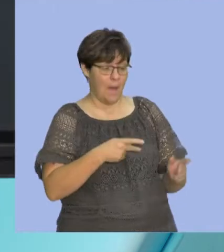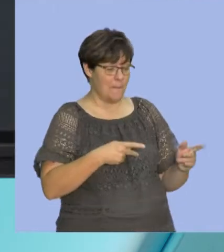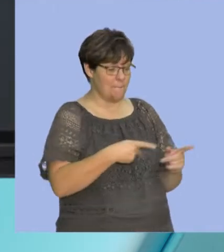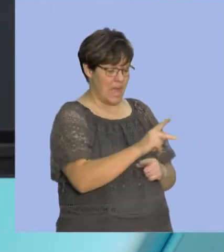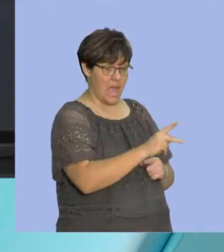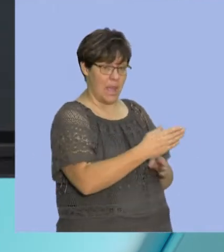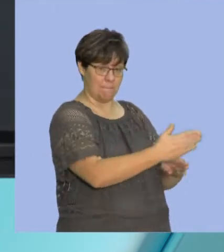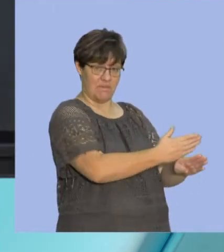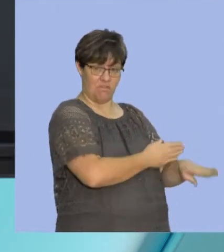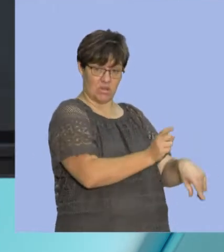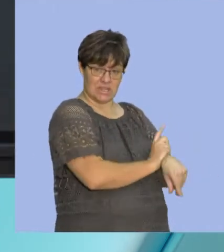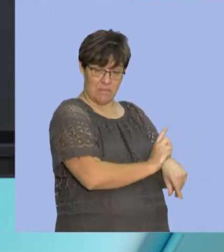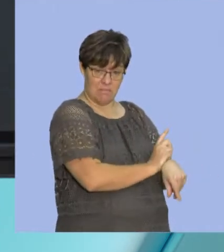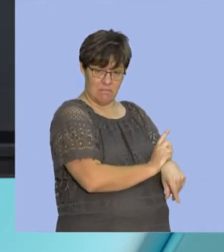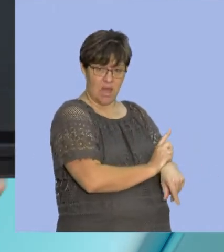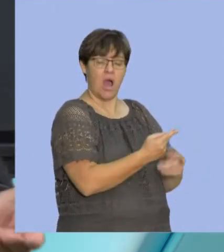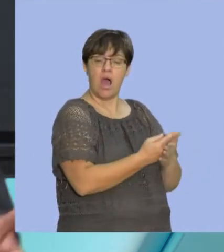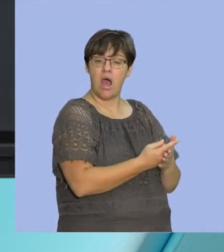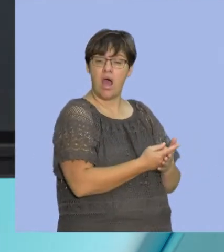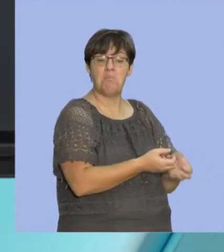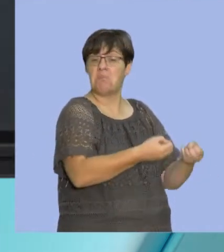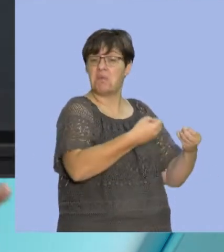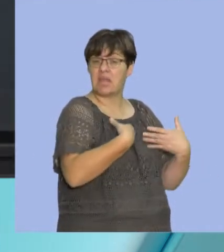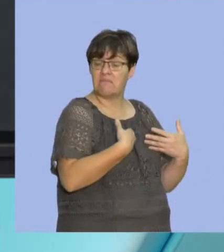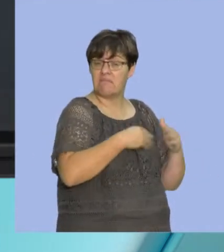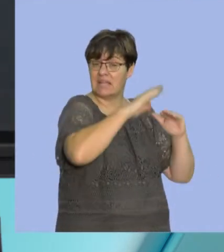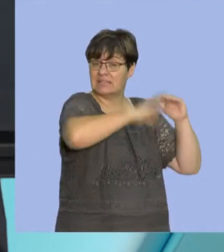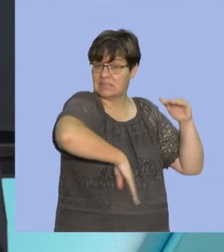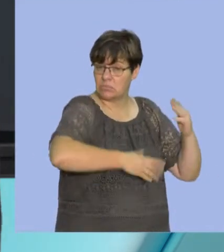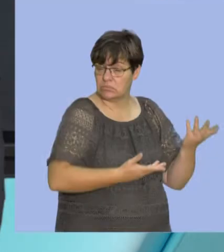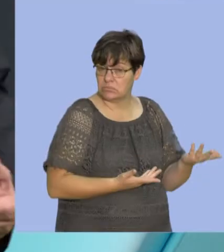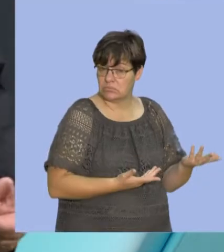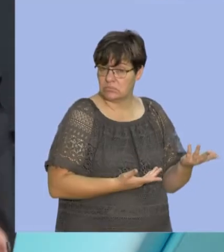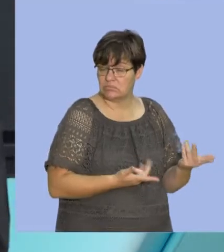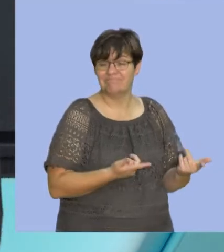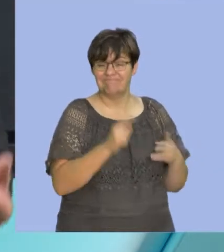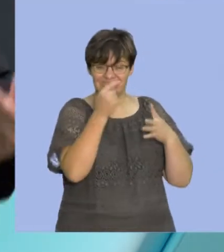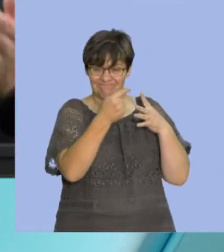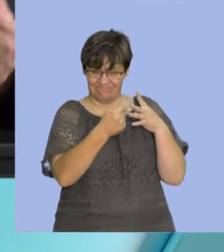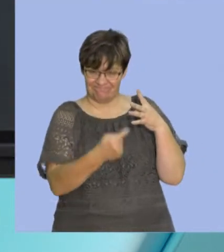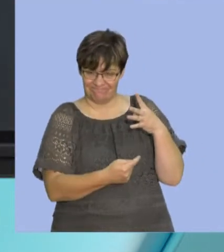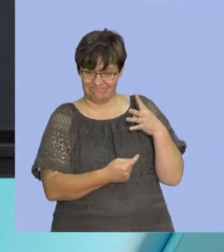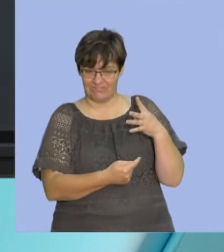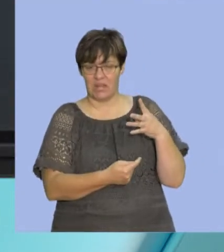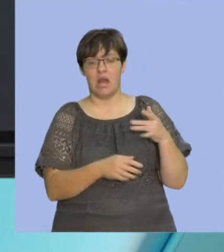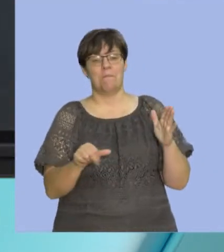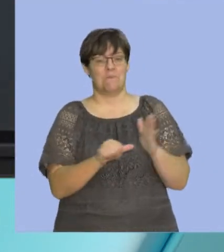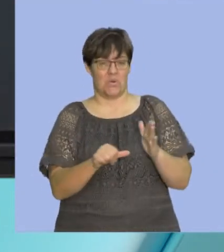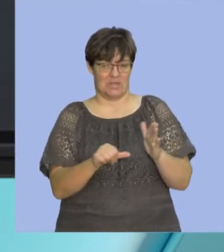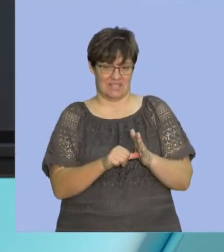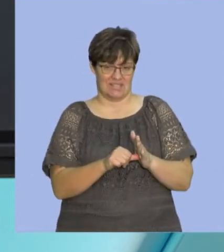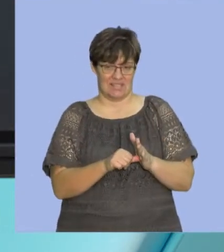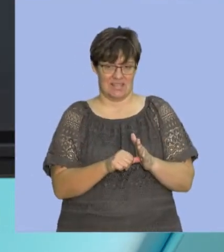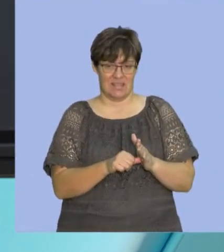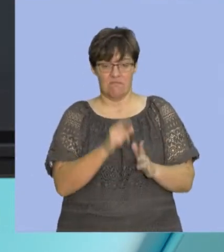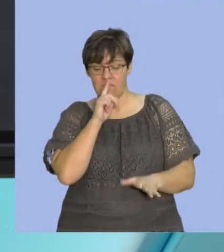If we settle our accounts timeously, are we entitled to a discount? So all of this is very, very important when